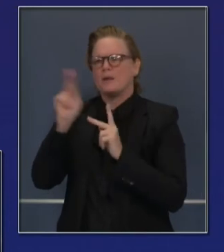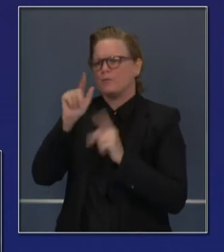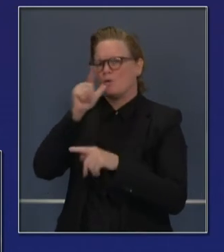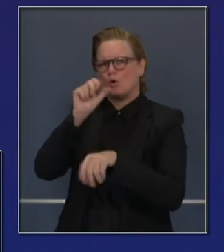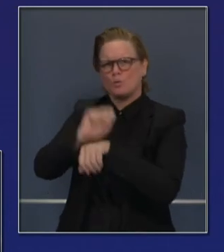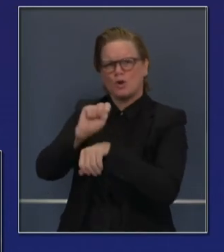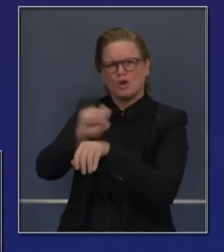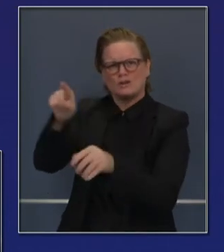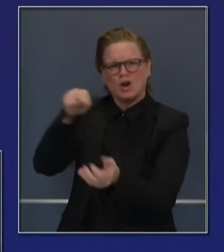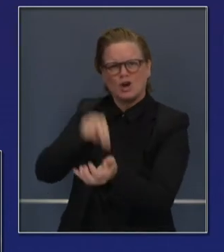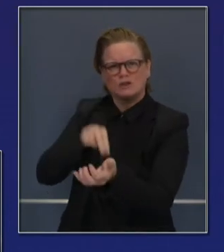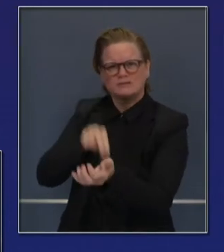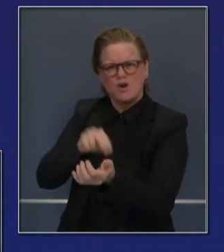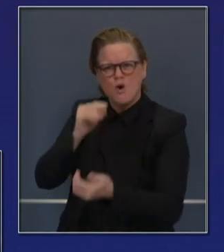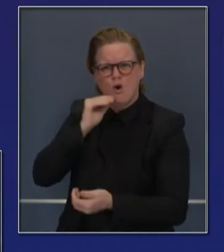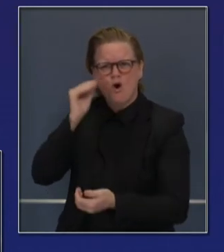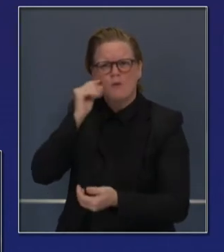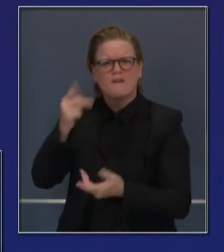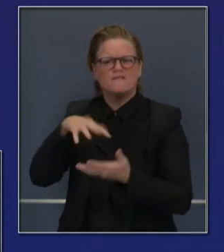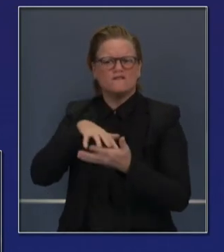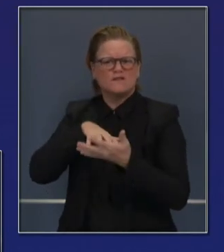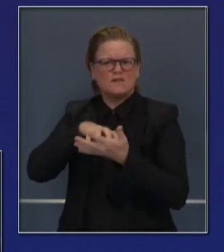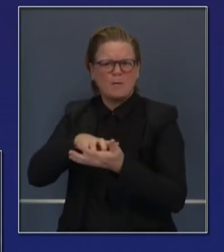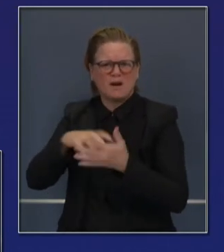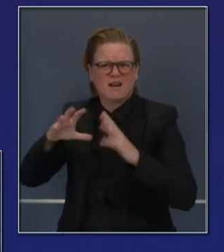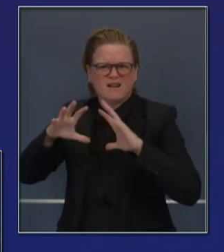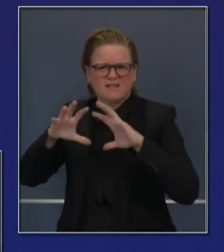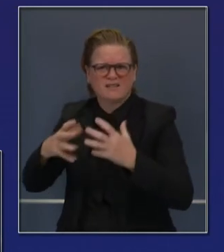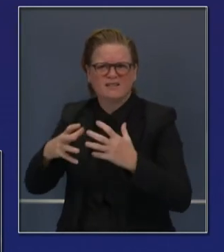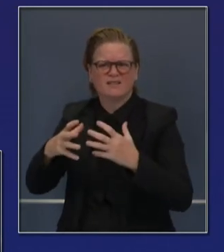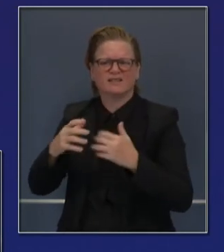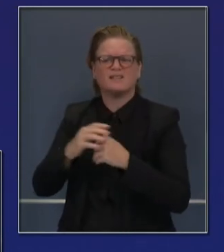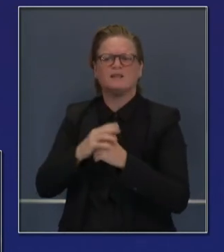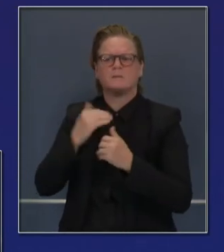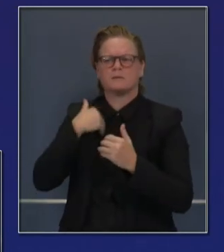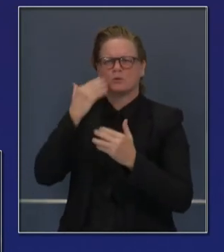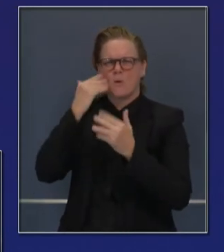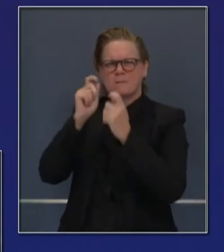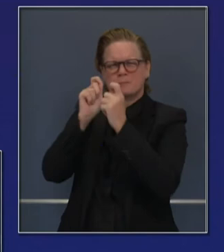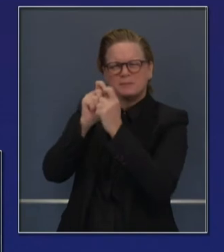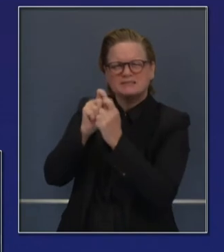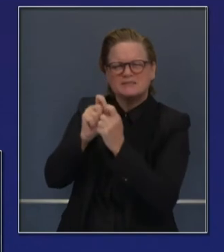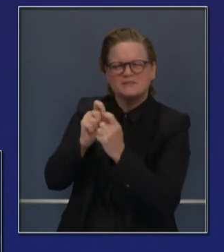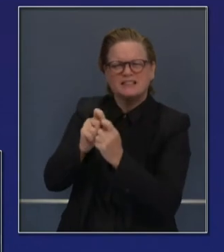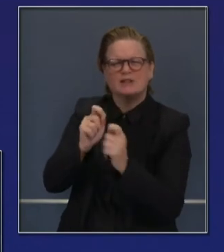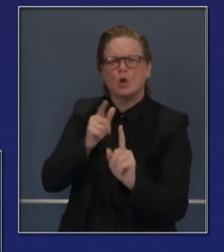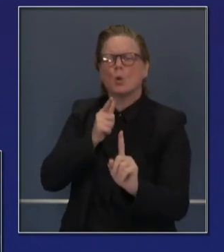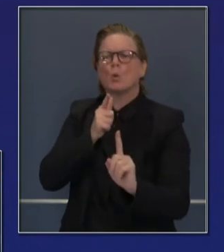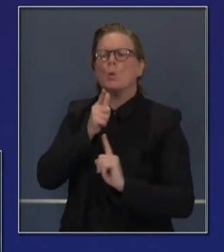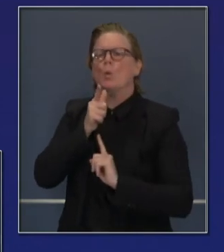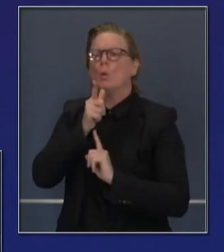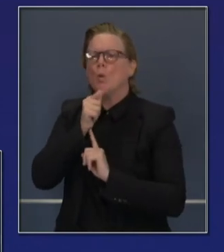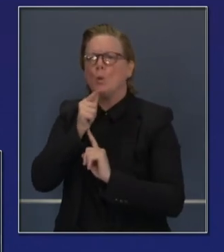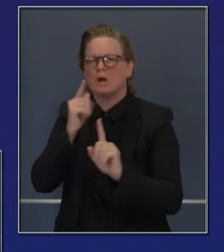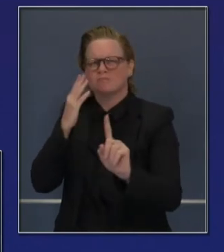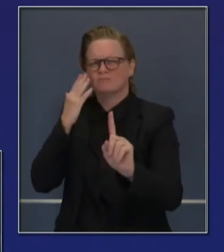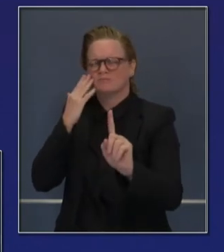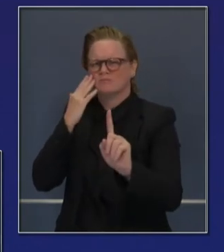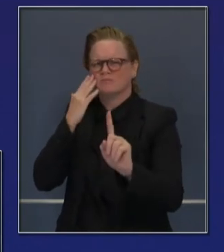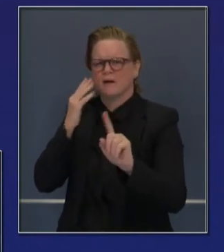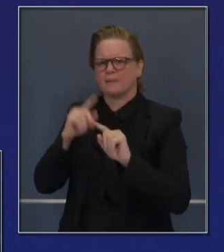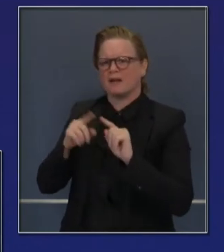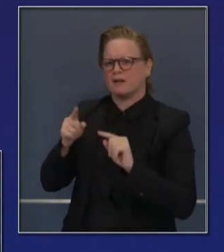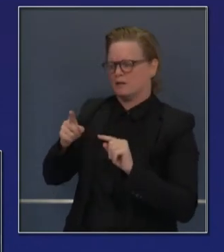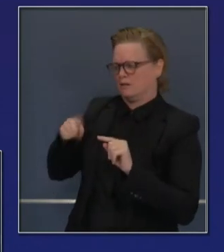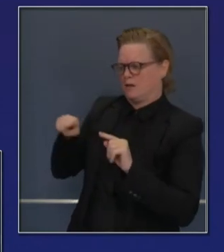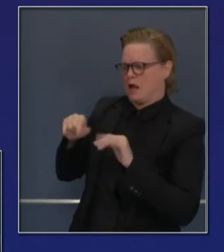But how do you break that down in even more detail, more specificity? That plan, detailed plan, will be out this